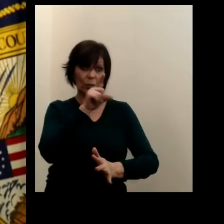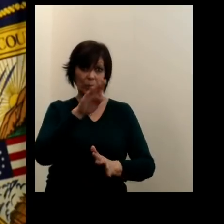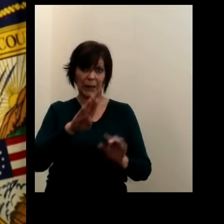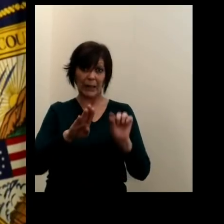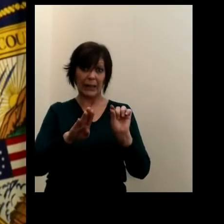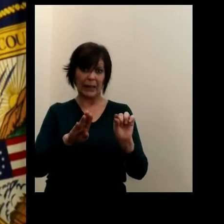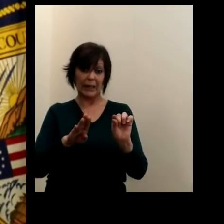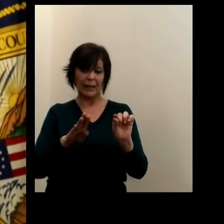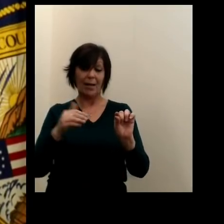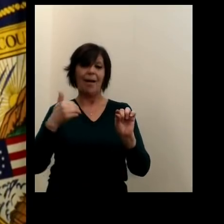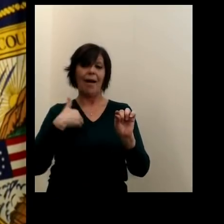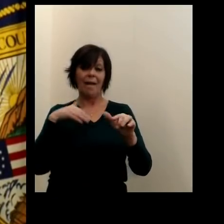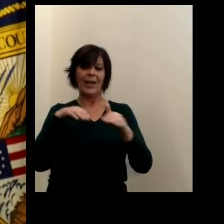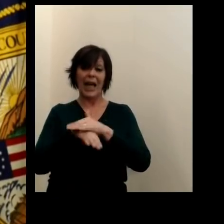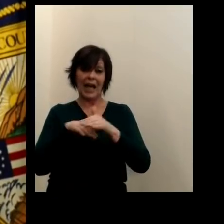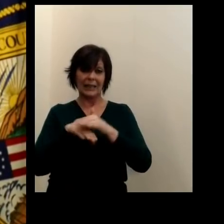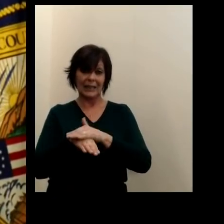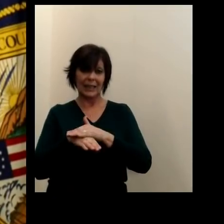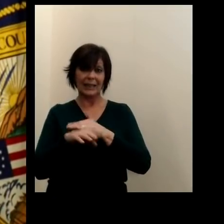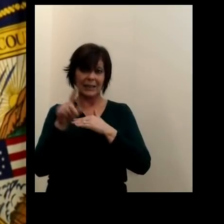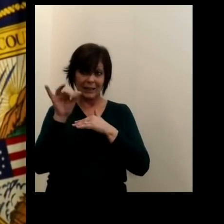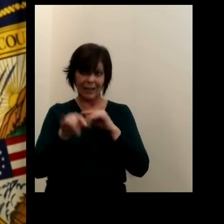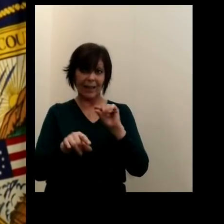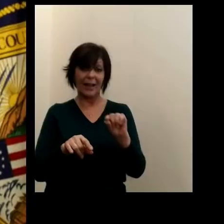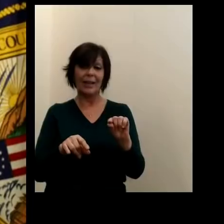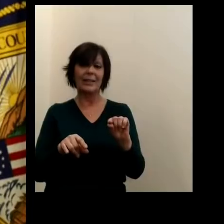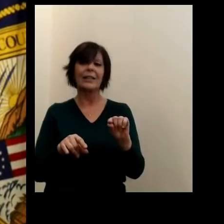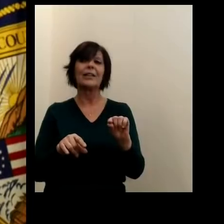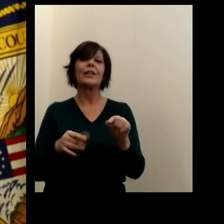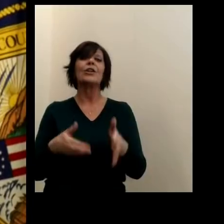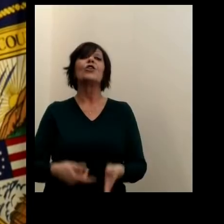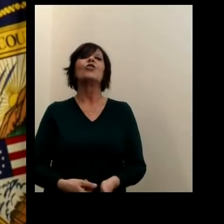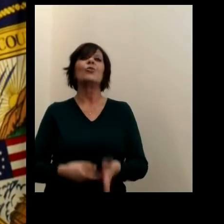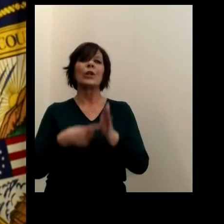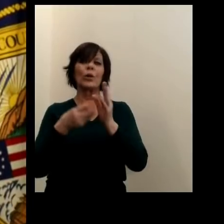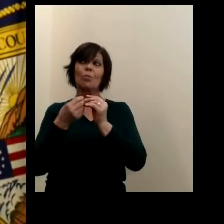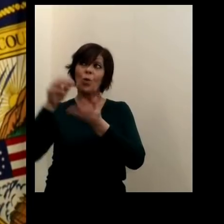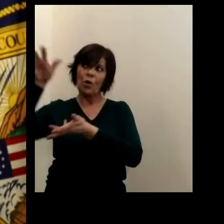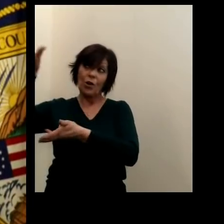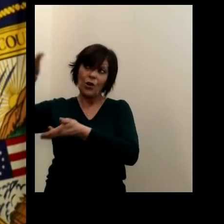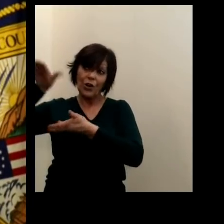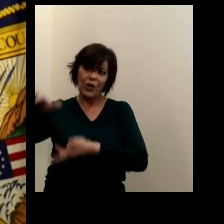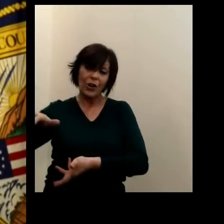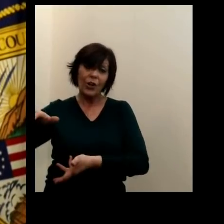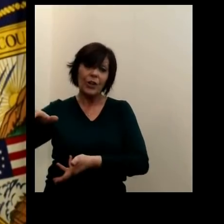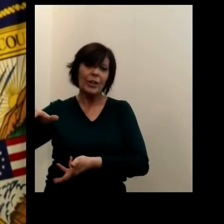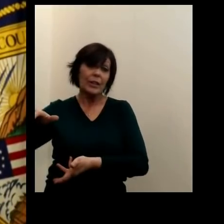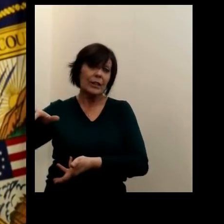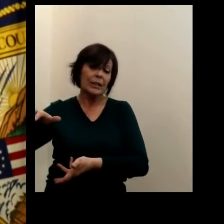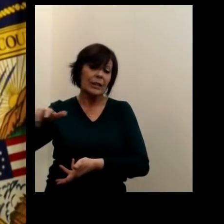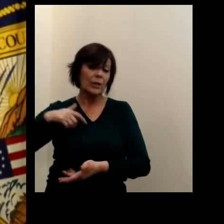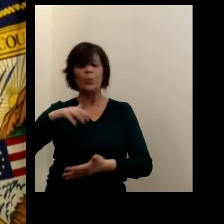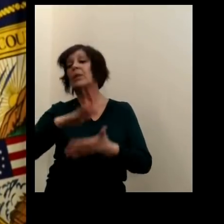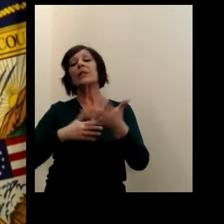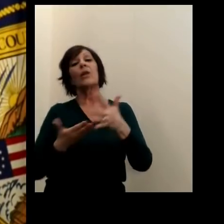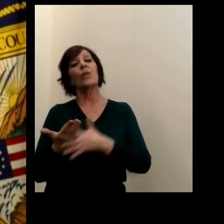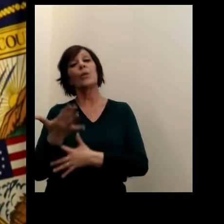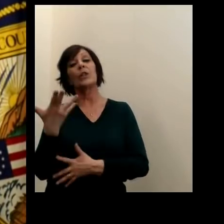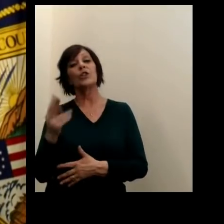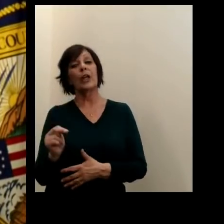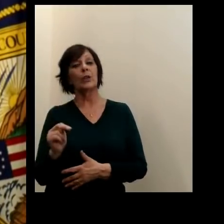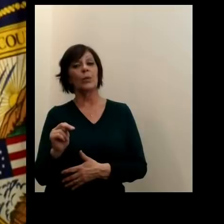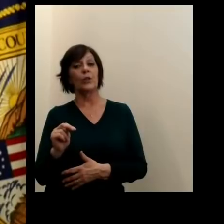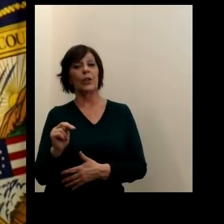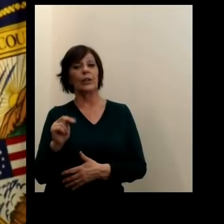category have access to the 1B category. That requires us to get more vaccines. We've scheduled all the way through January. We have not